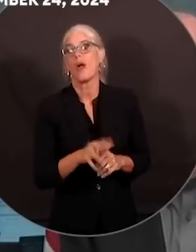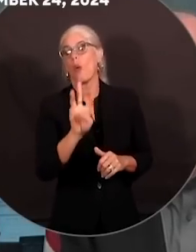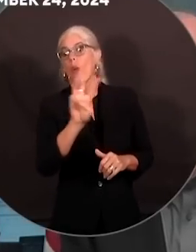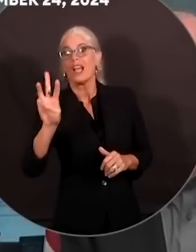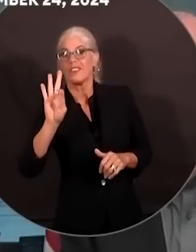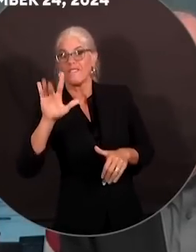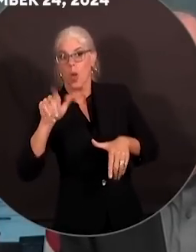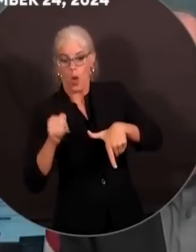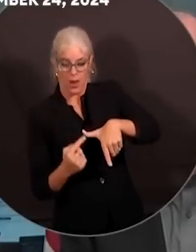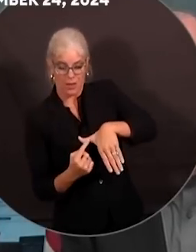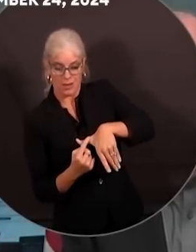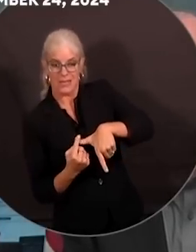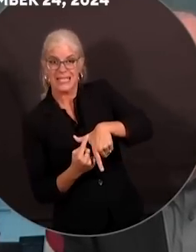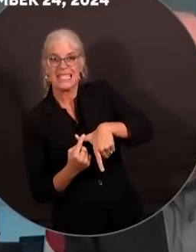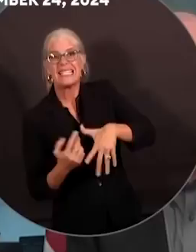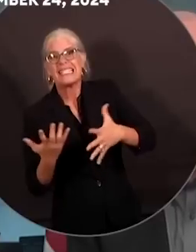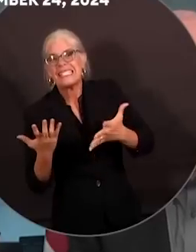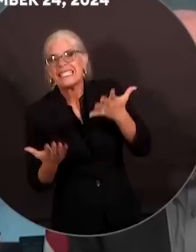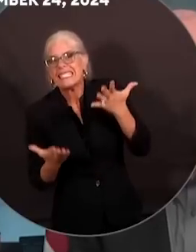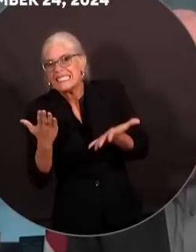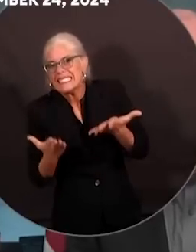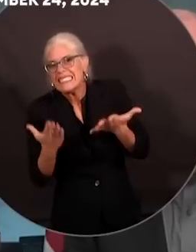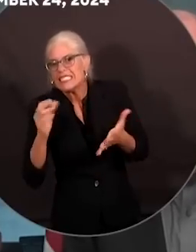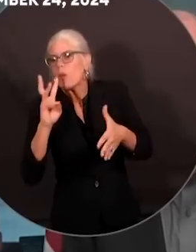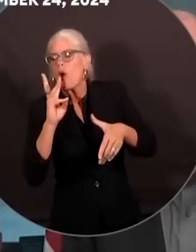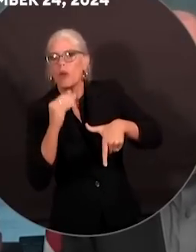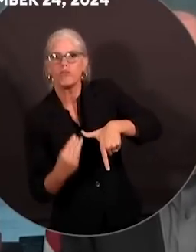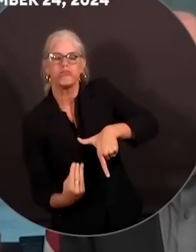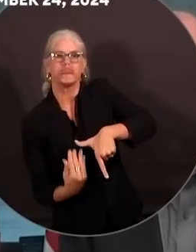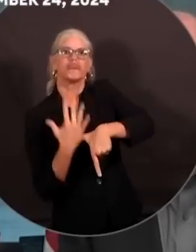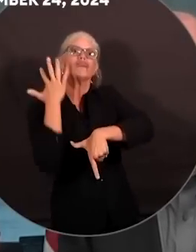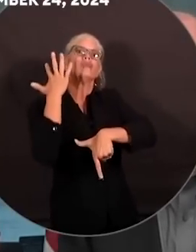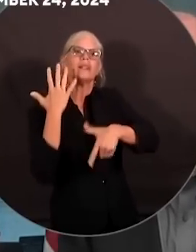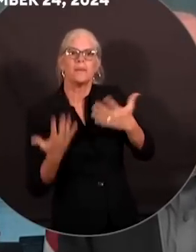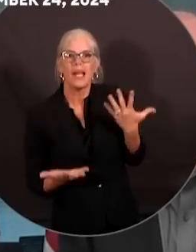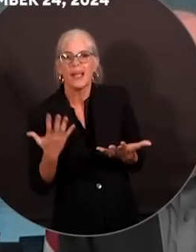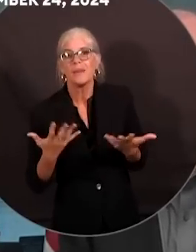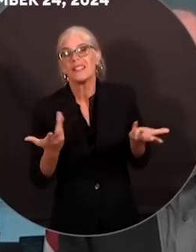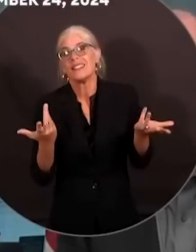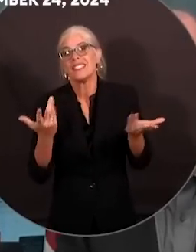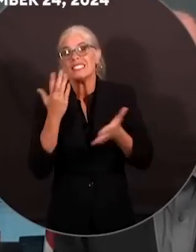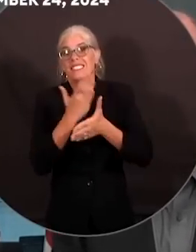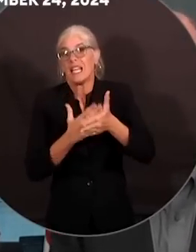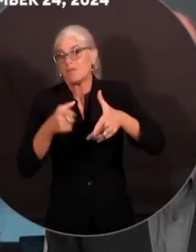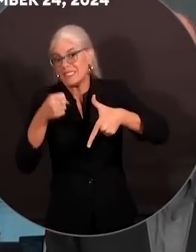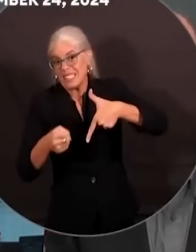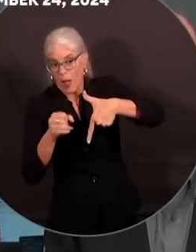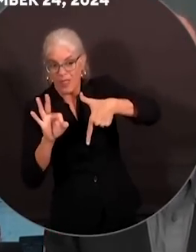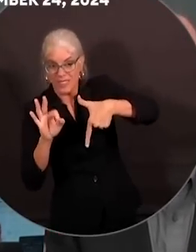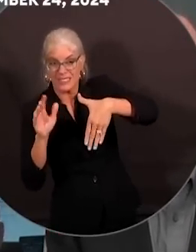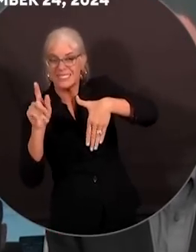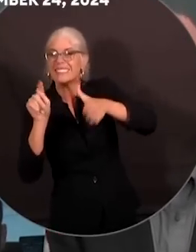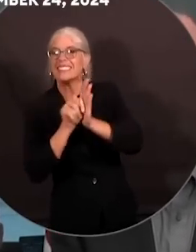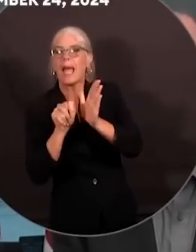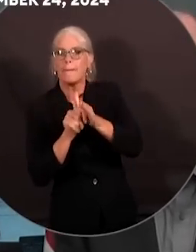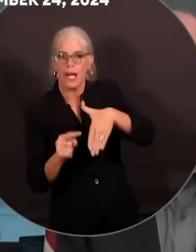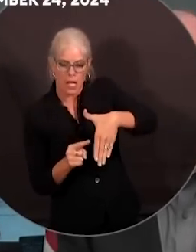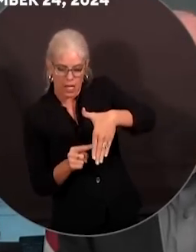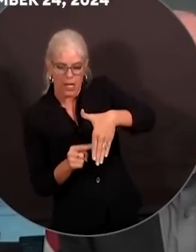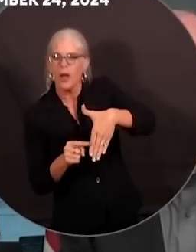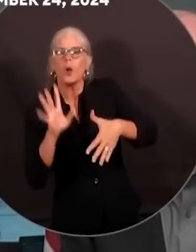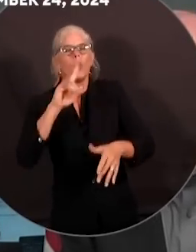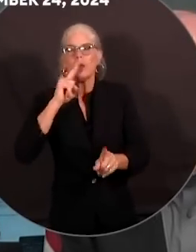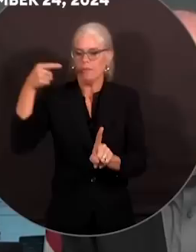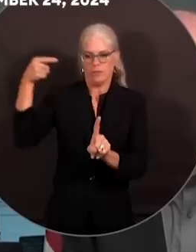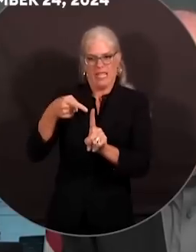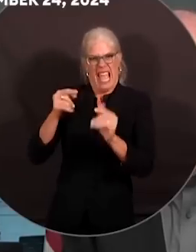potential major storm surge. And you could even have more south of Tampa Bay, depending on how the storm tracks. The more it tracks east, I think